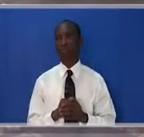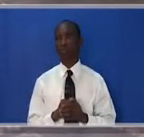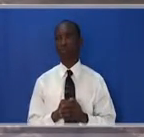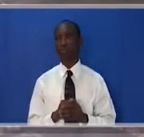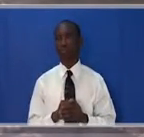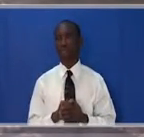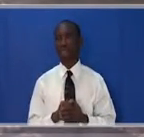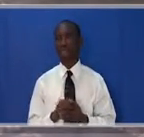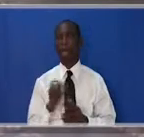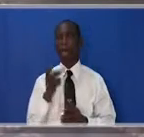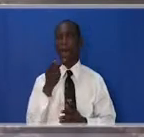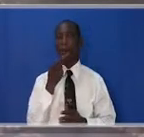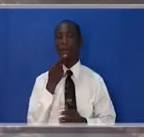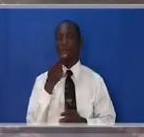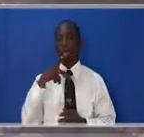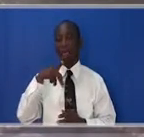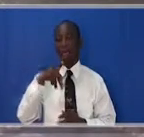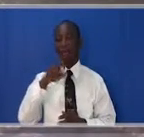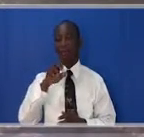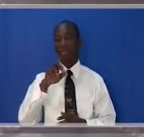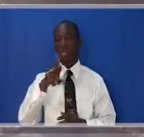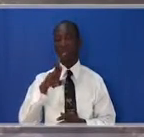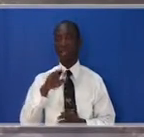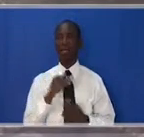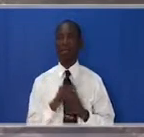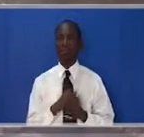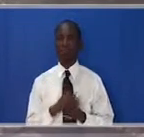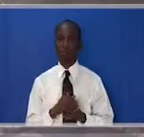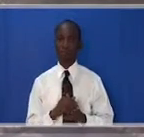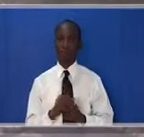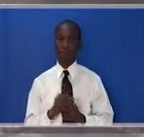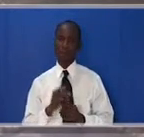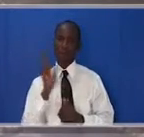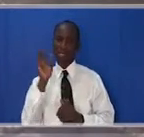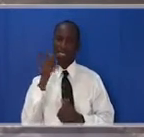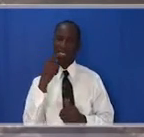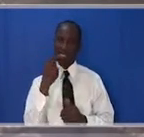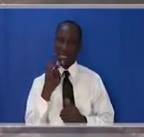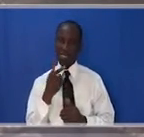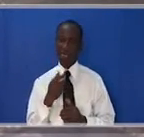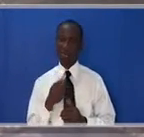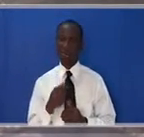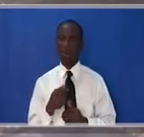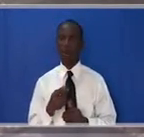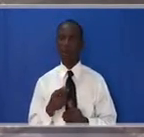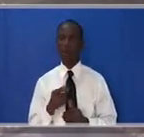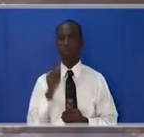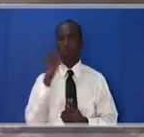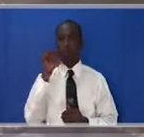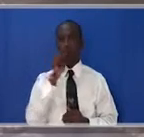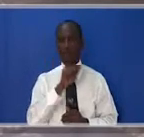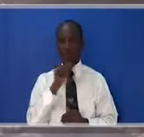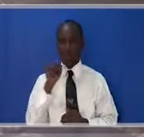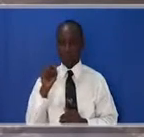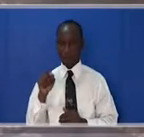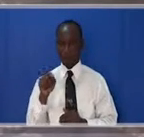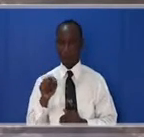from the mouth of Peter. He says, therefore, let all the house of Israel